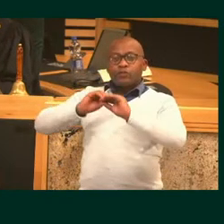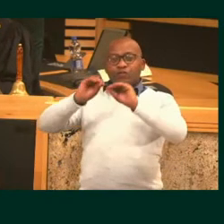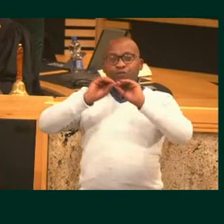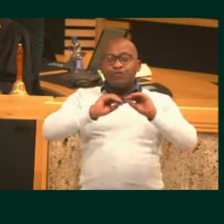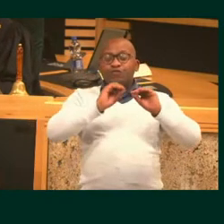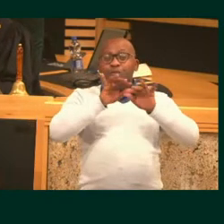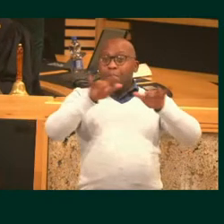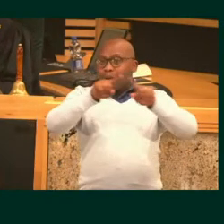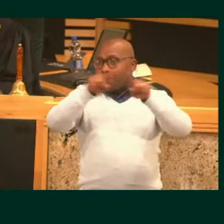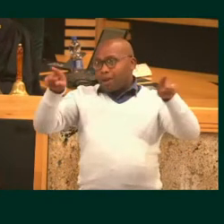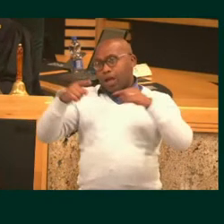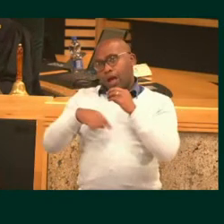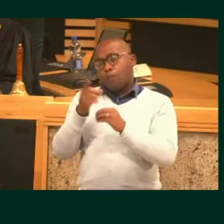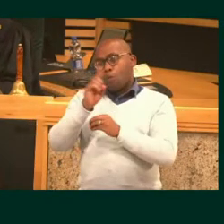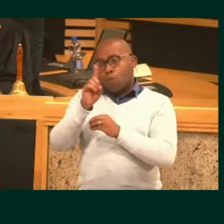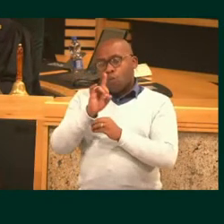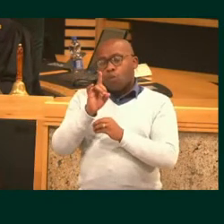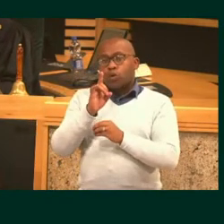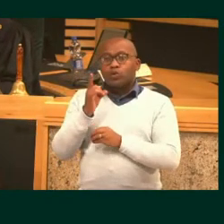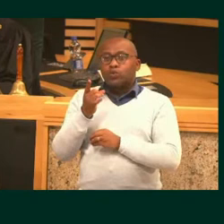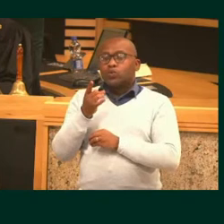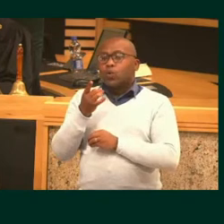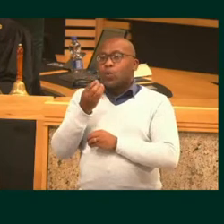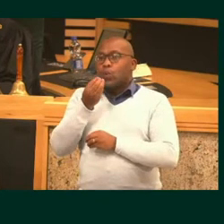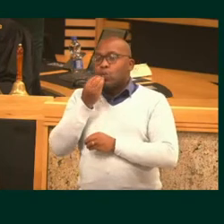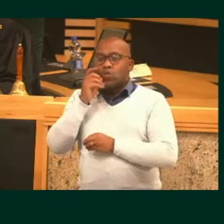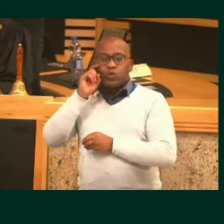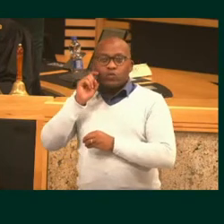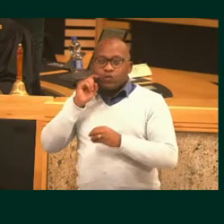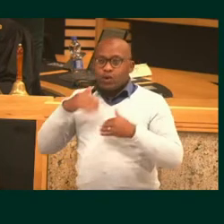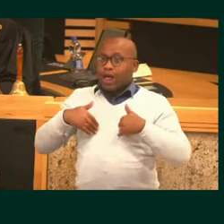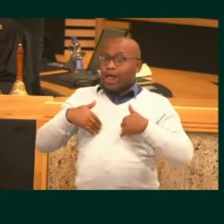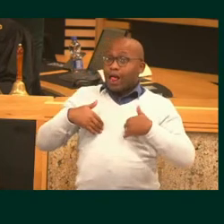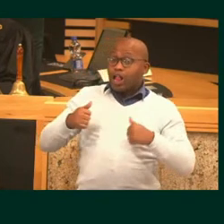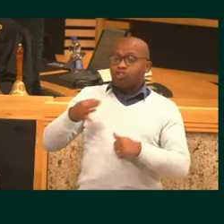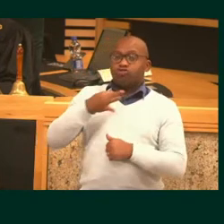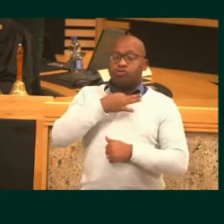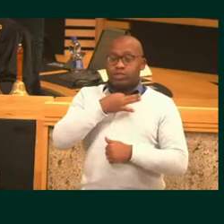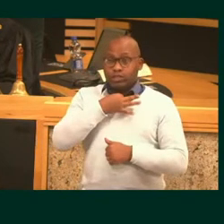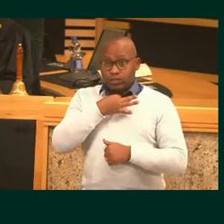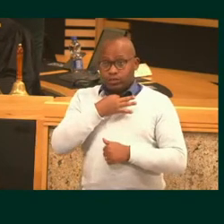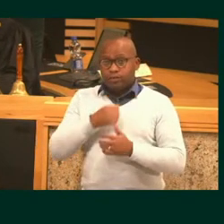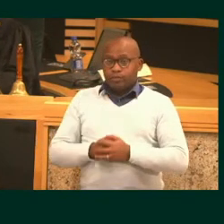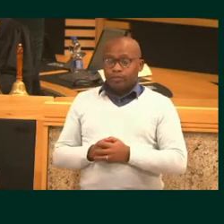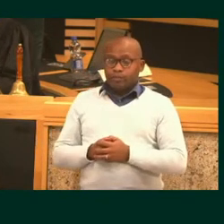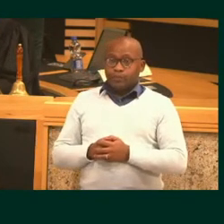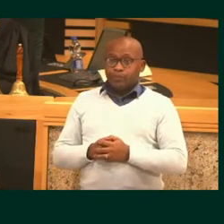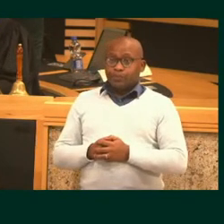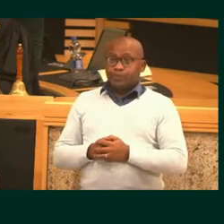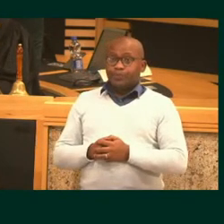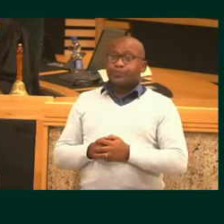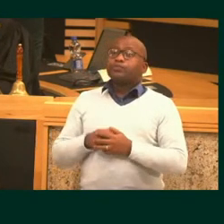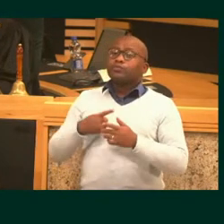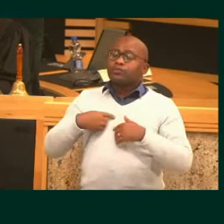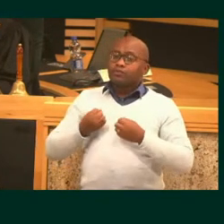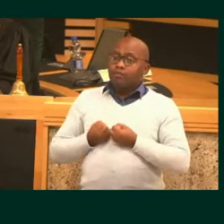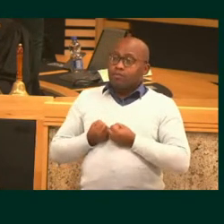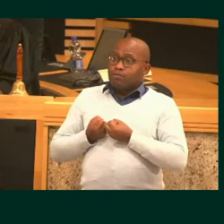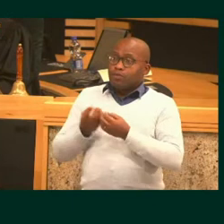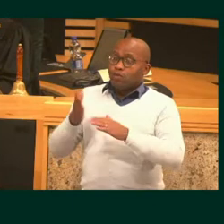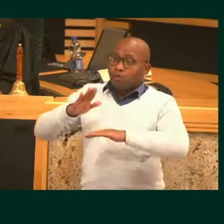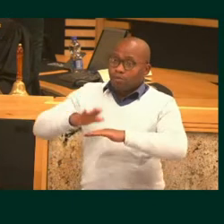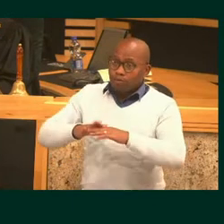of counterfeit expired and illegal dumping encourages the allocation of resources for the development and